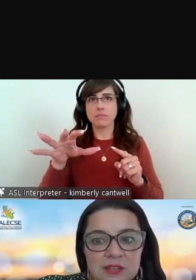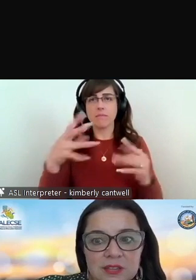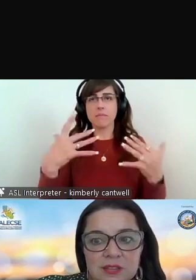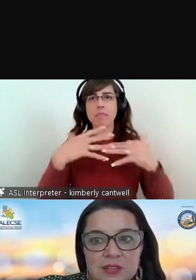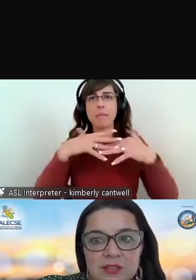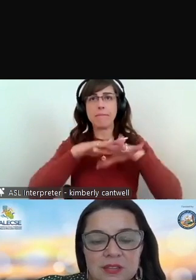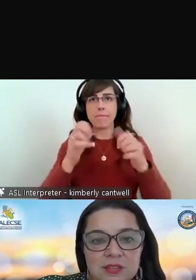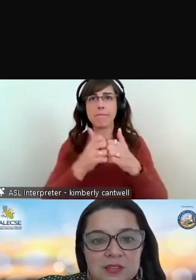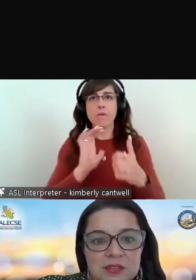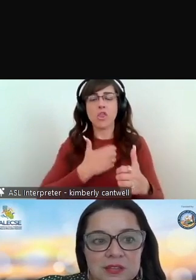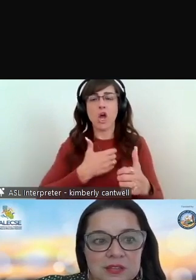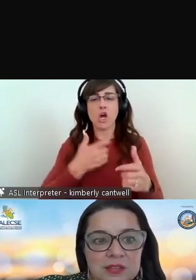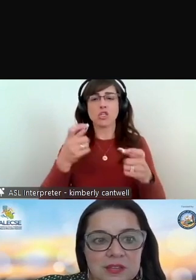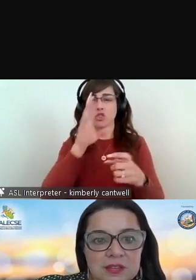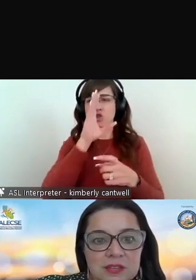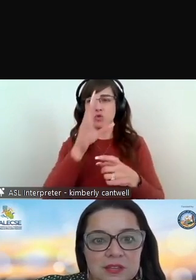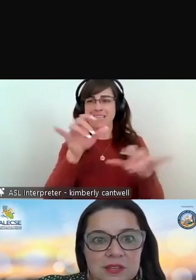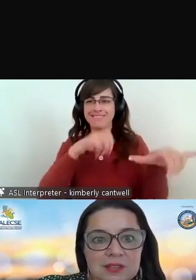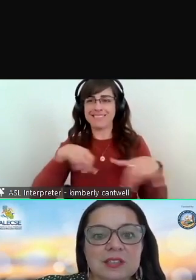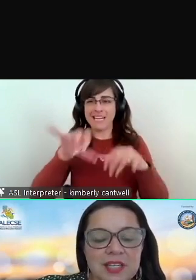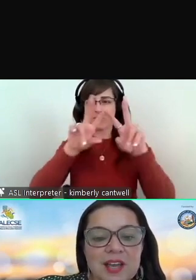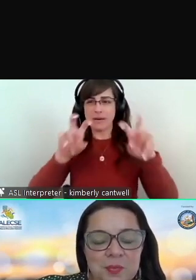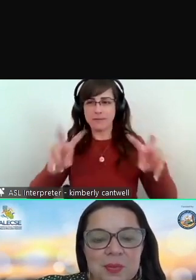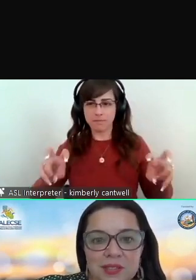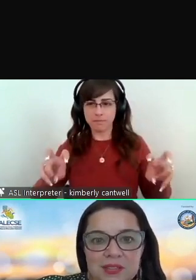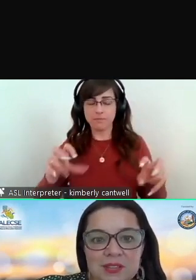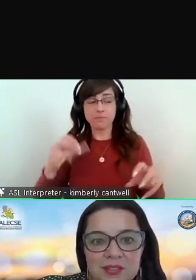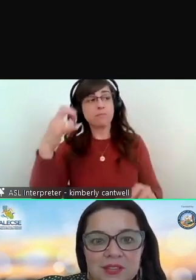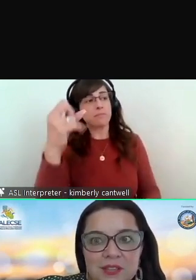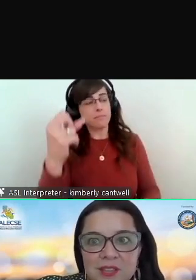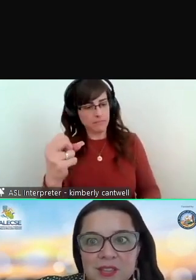blended with our direct standardized assessment.